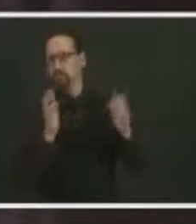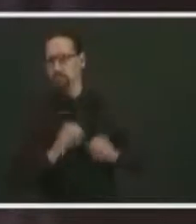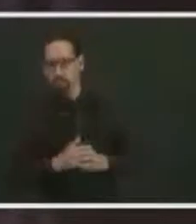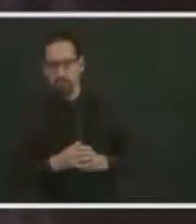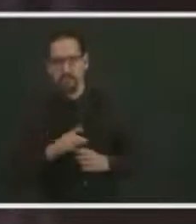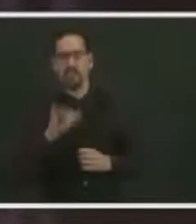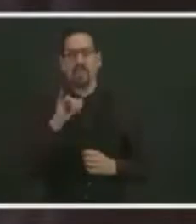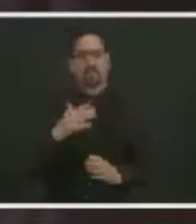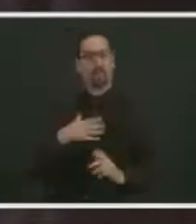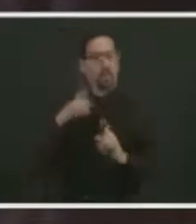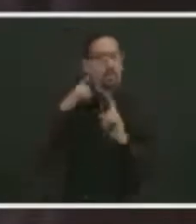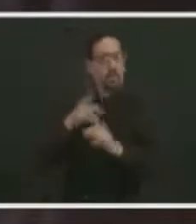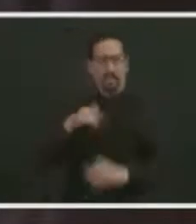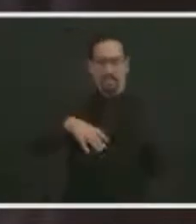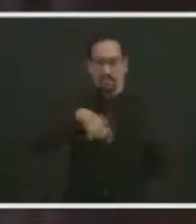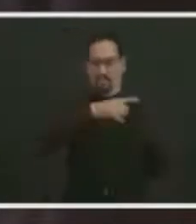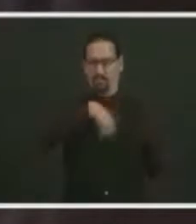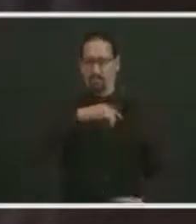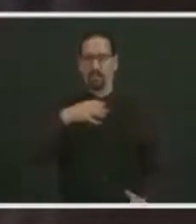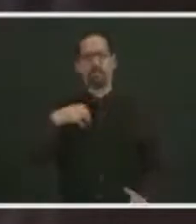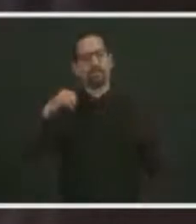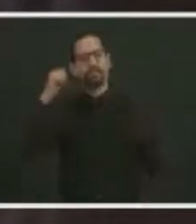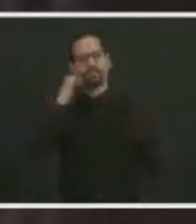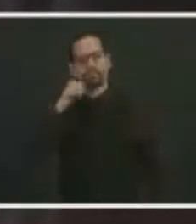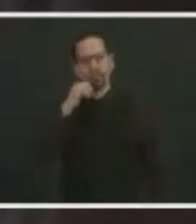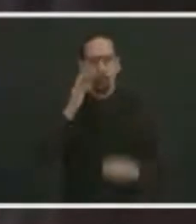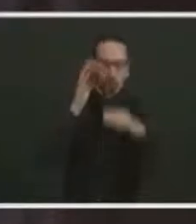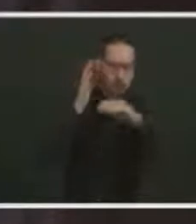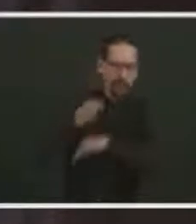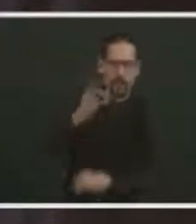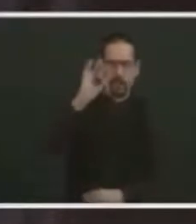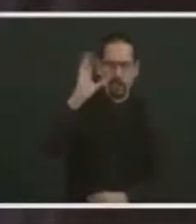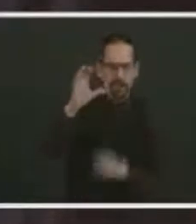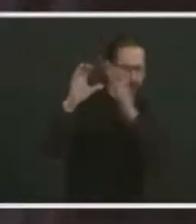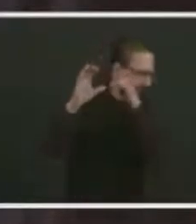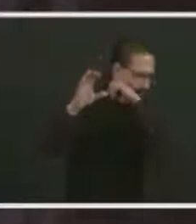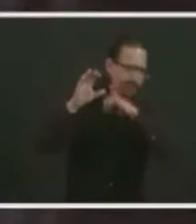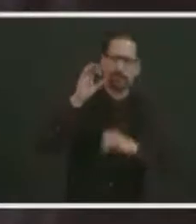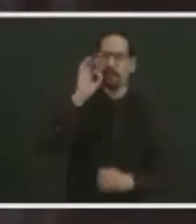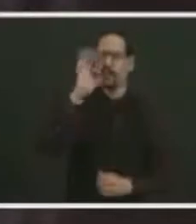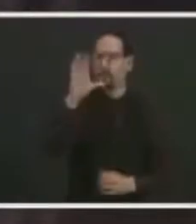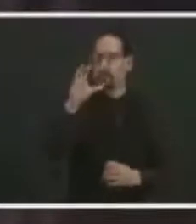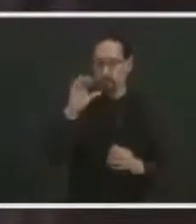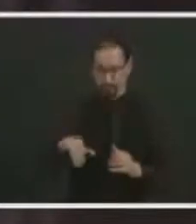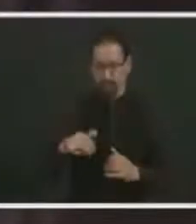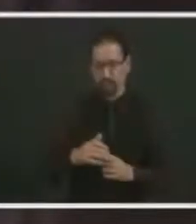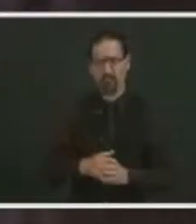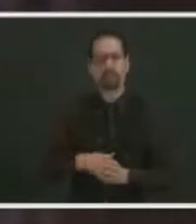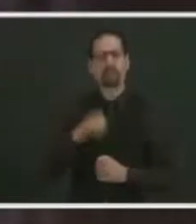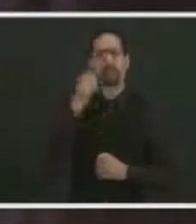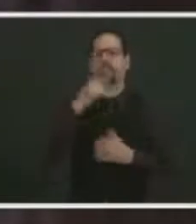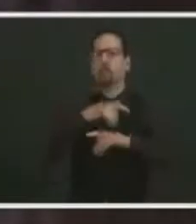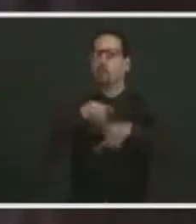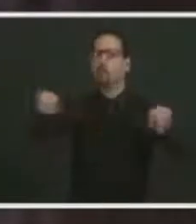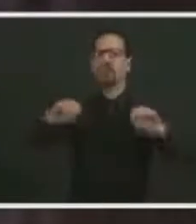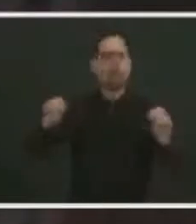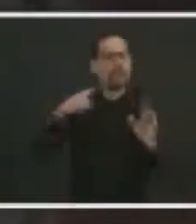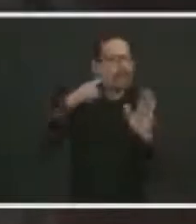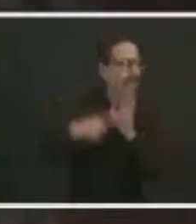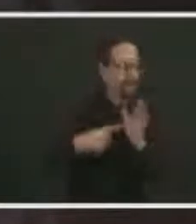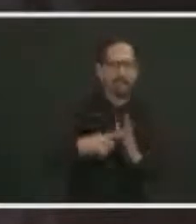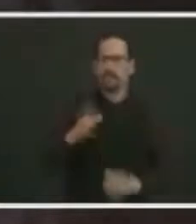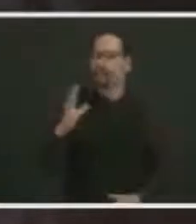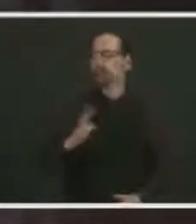day. These are people who do not have symptoms, who work in these industries, so we can just